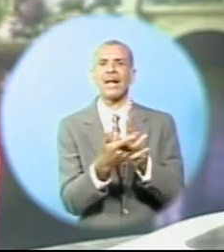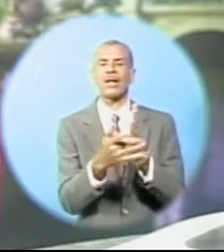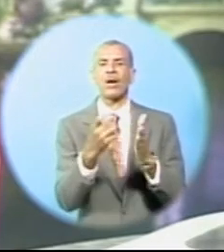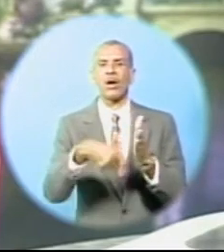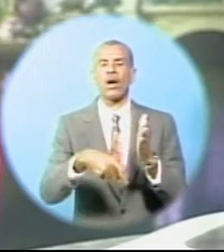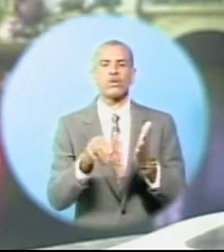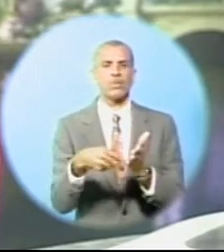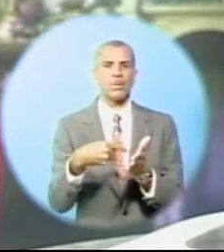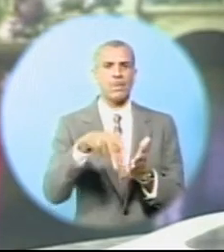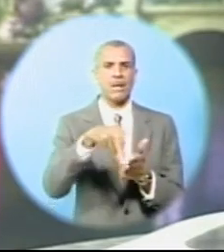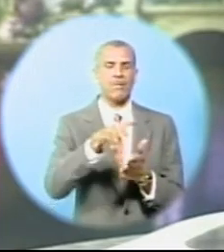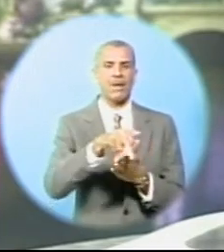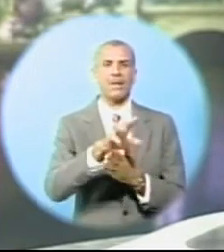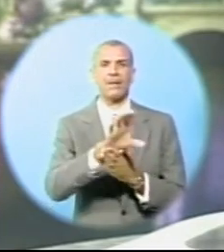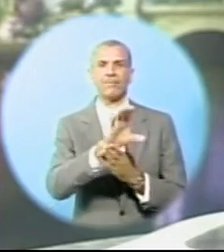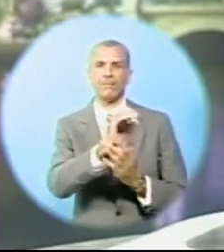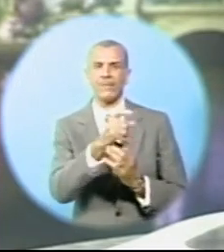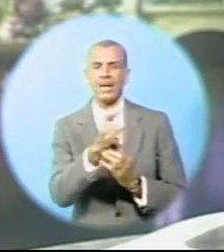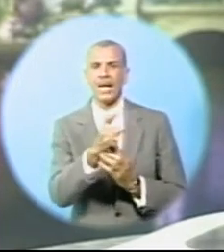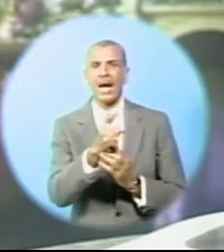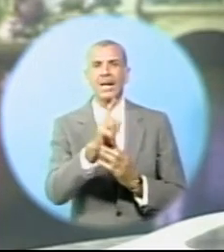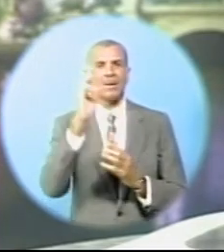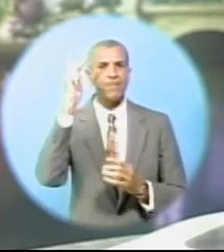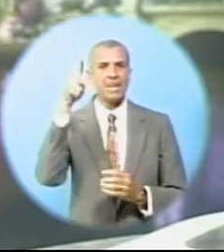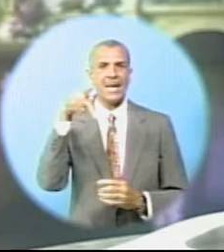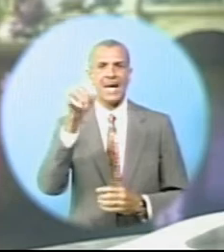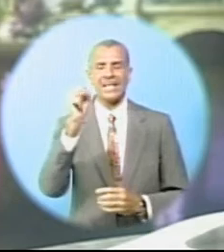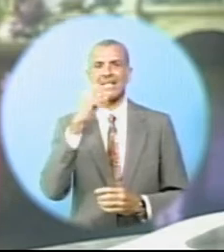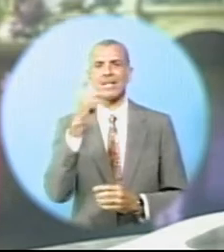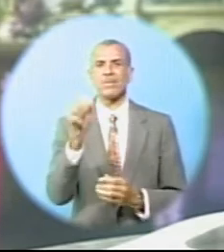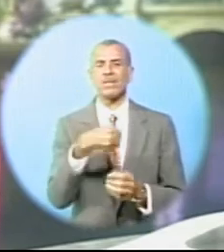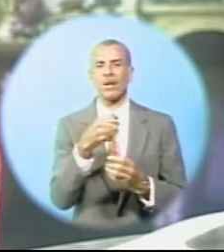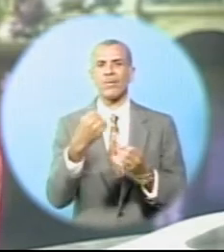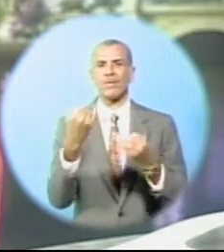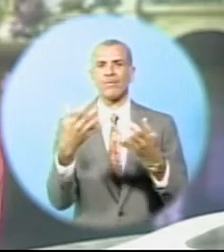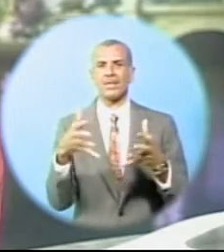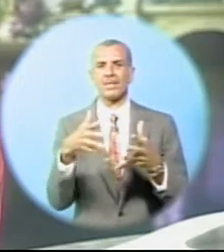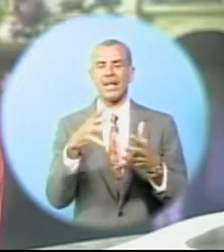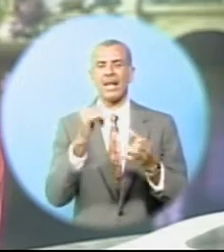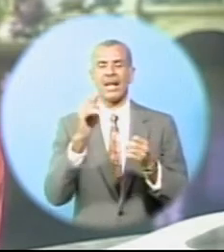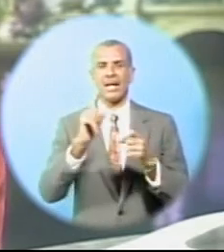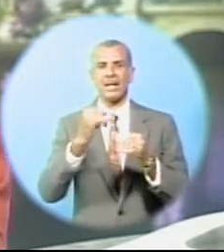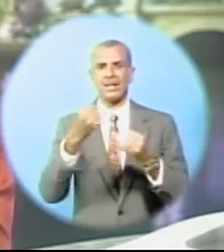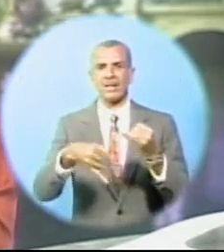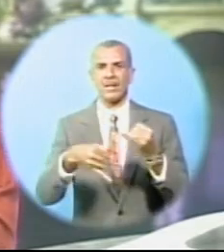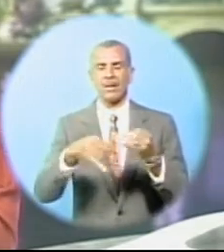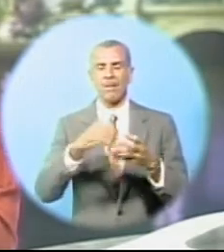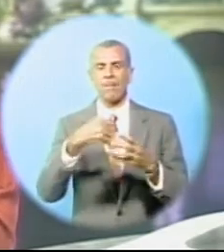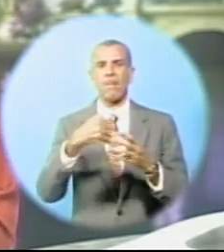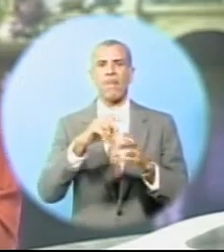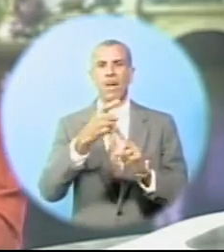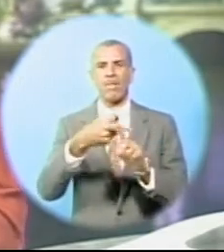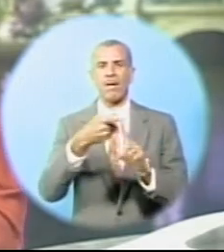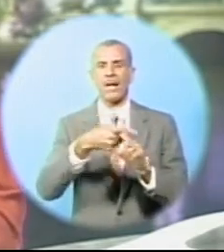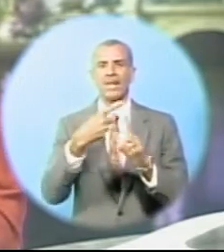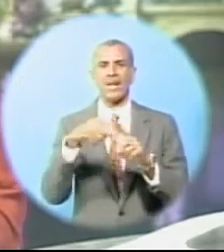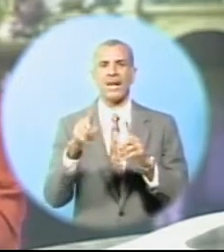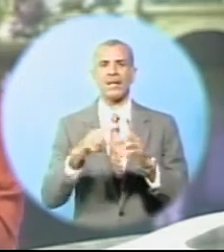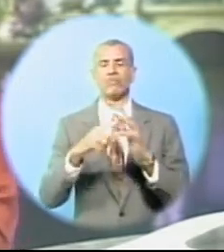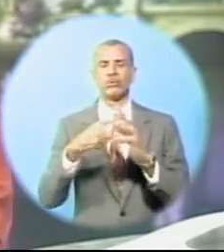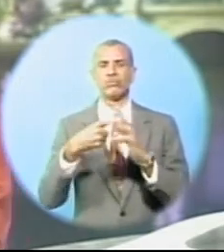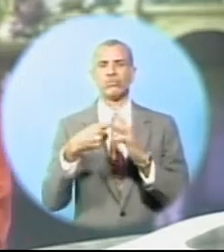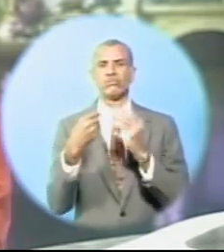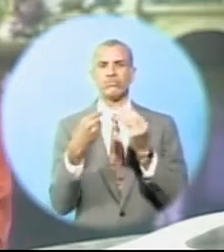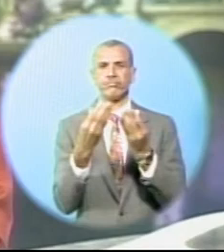the production. The Permanent Secretary says the song is expected to be completed later this month, after which it will be officially